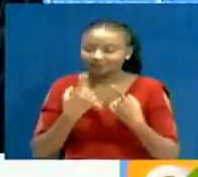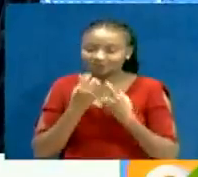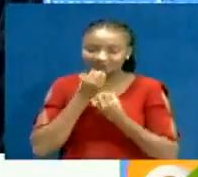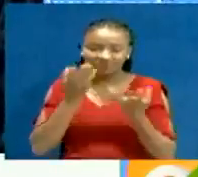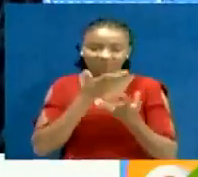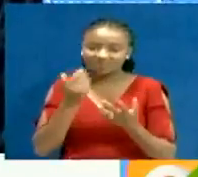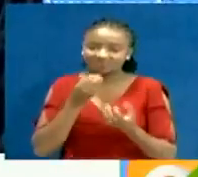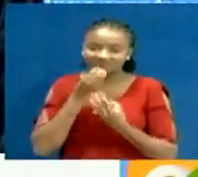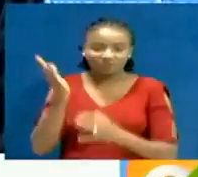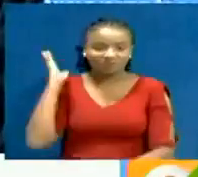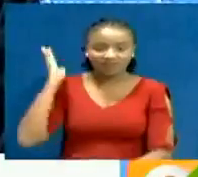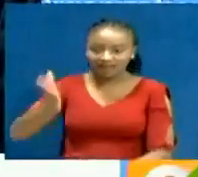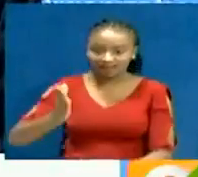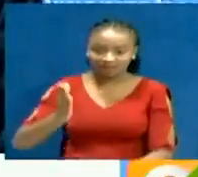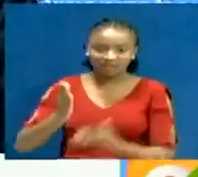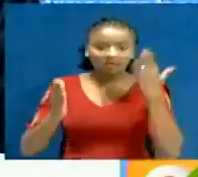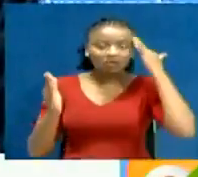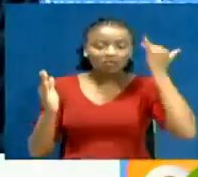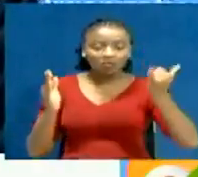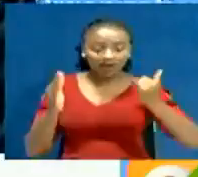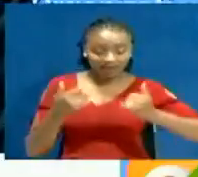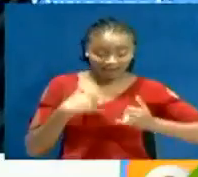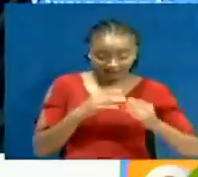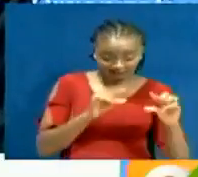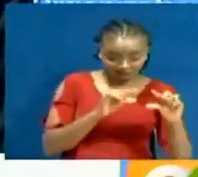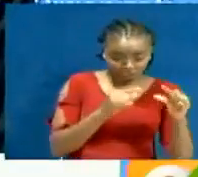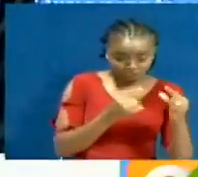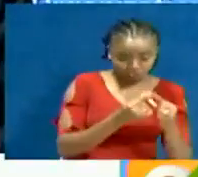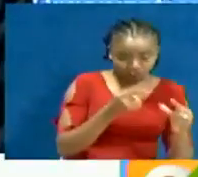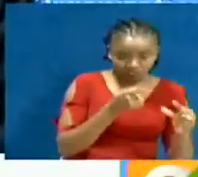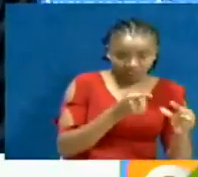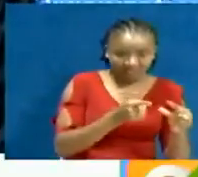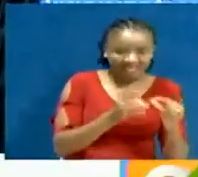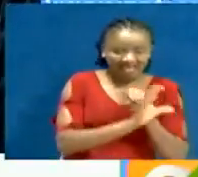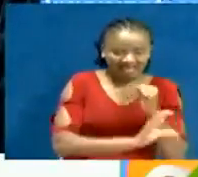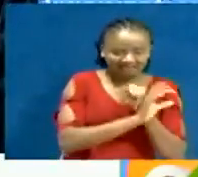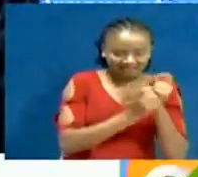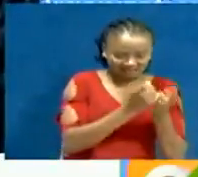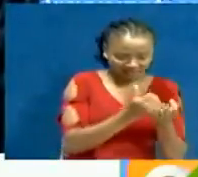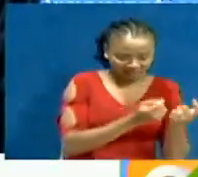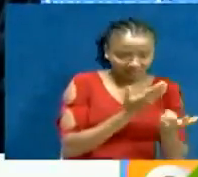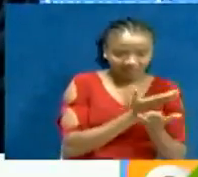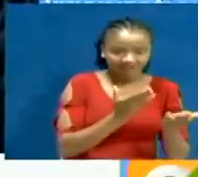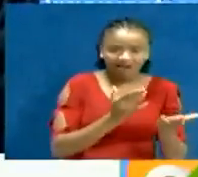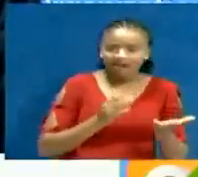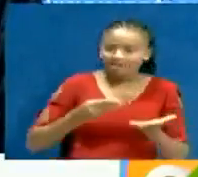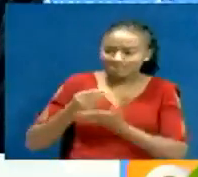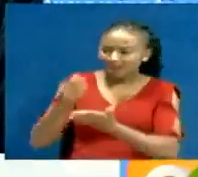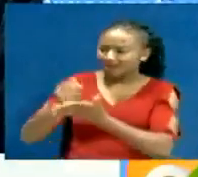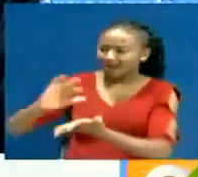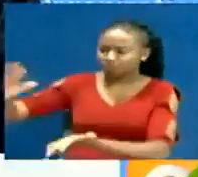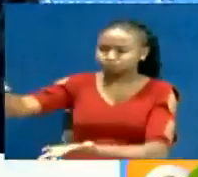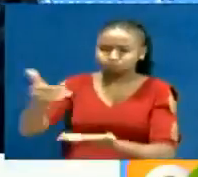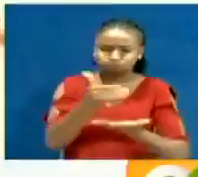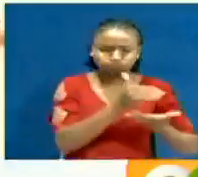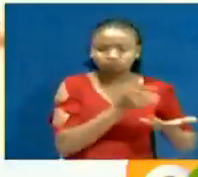A small group of countries that make and buy the majority of the world's vaccines control the fate of the